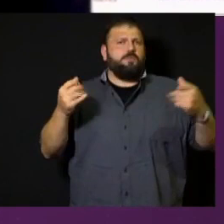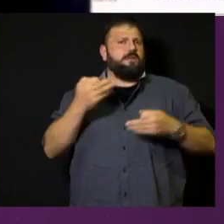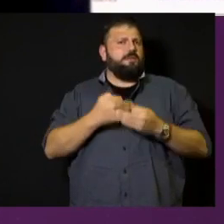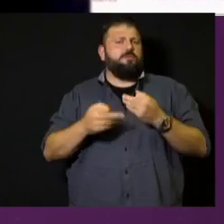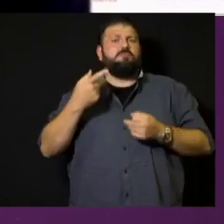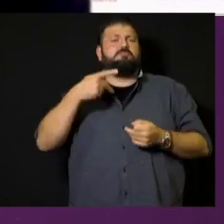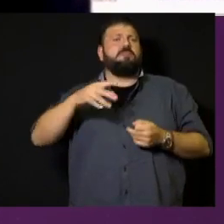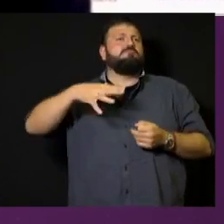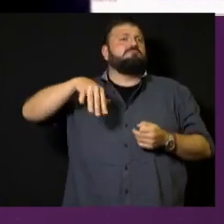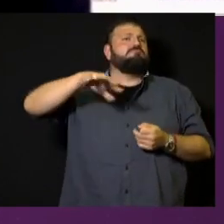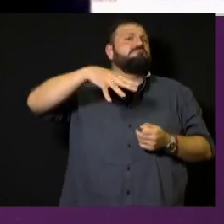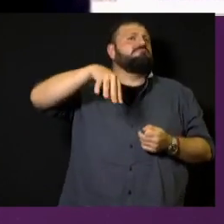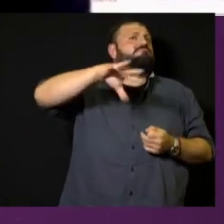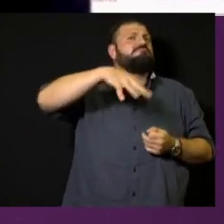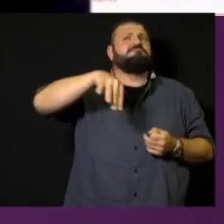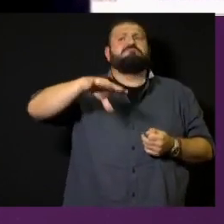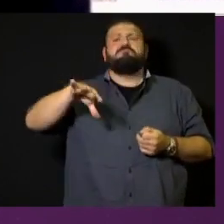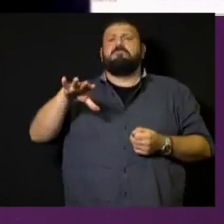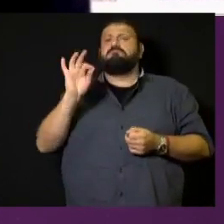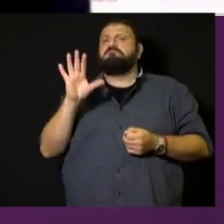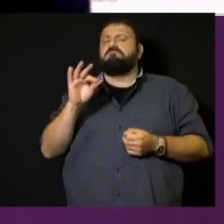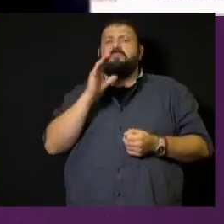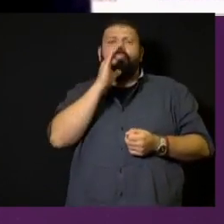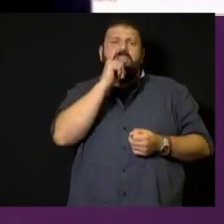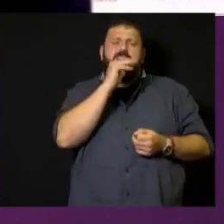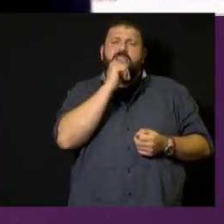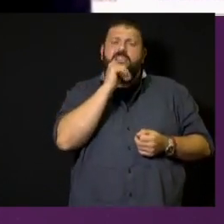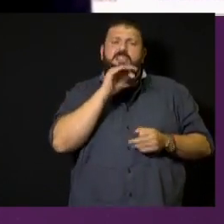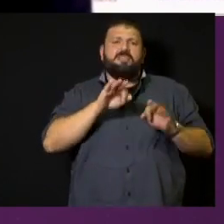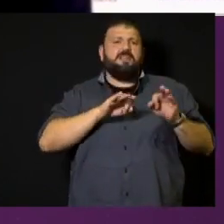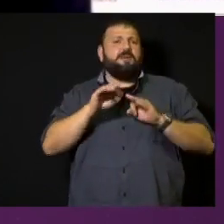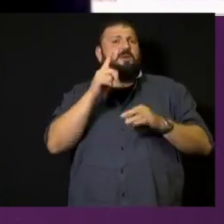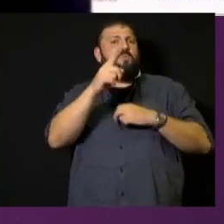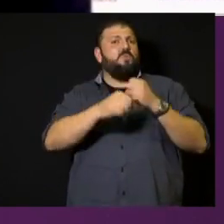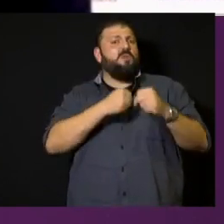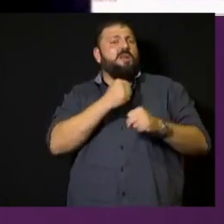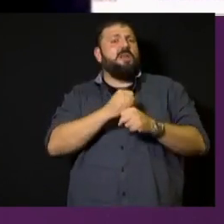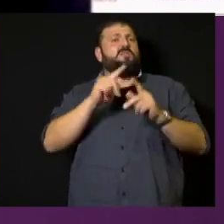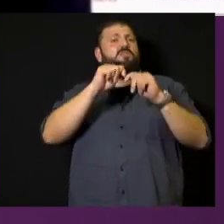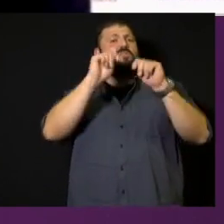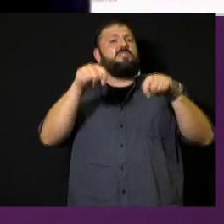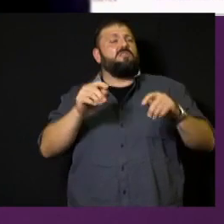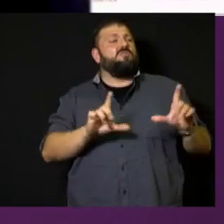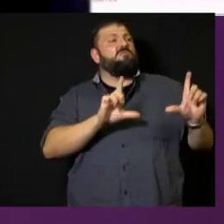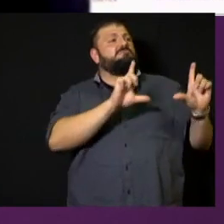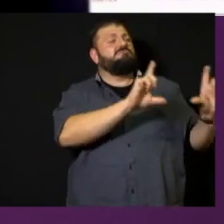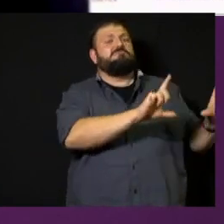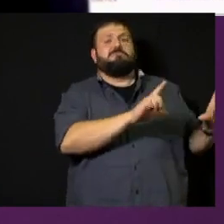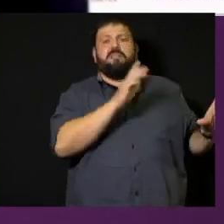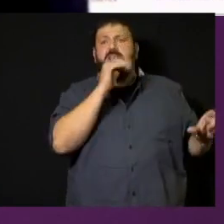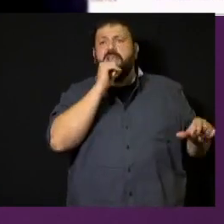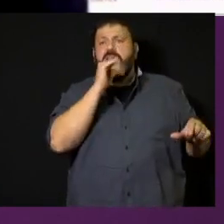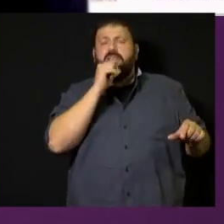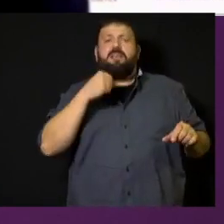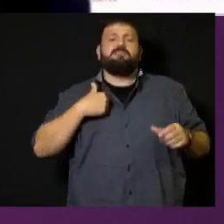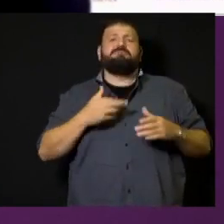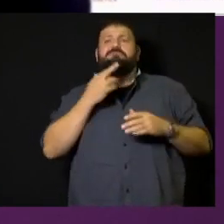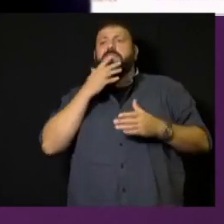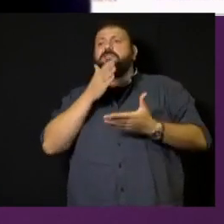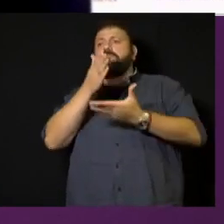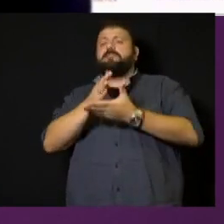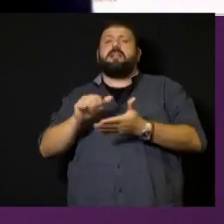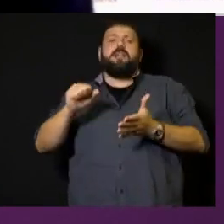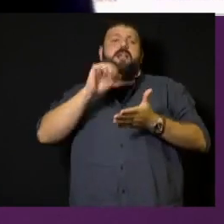summa cum laude. I got a job. I spent 1 year with my degree. I had to wash cars